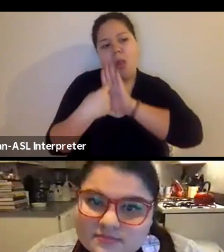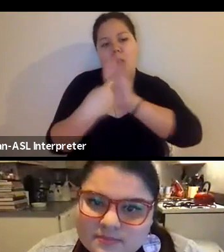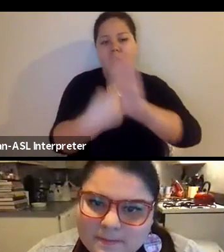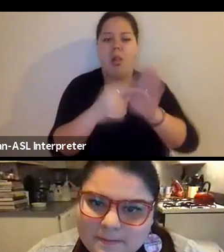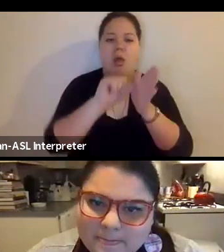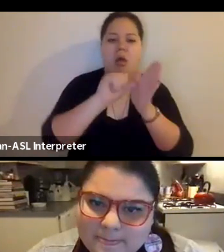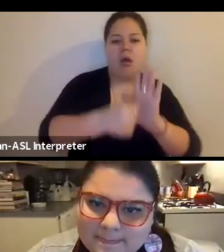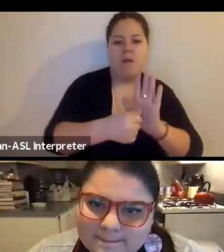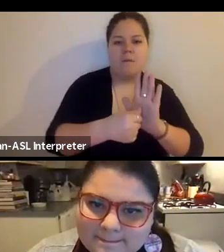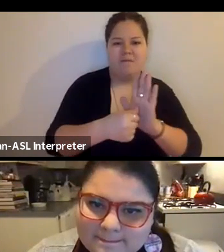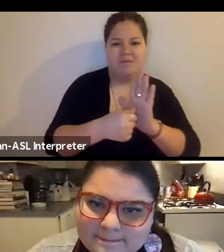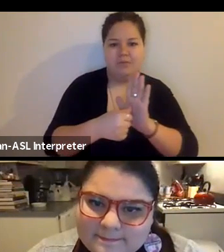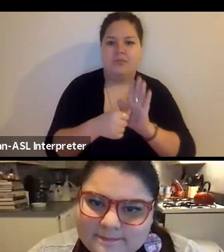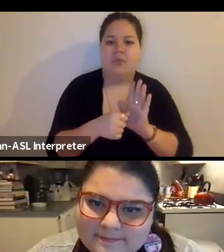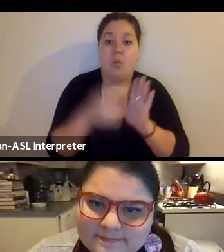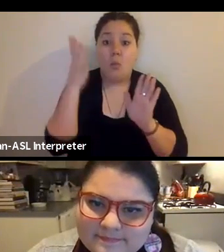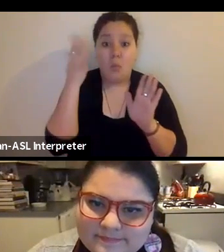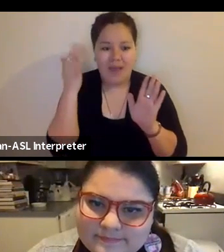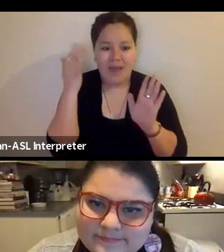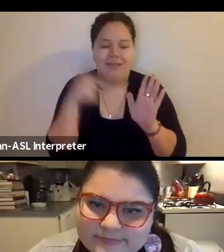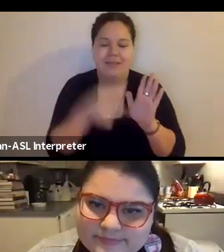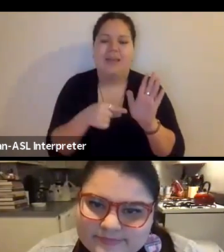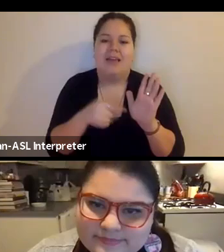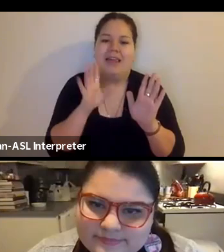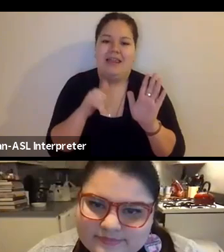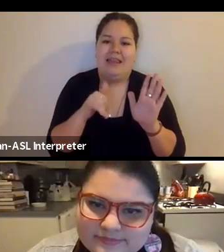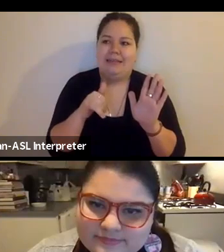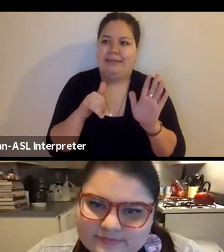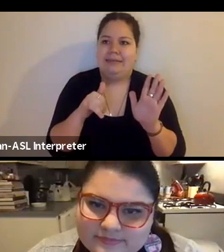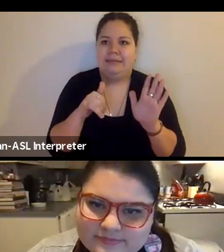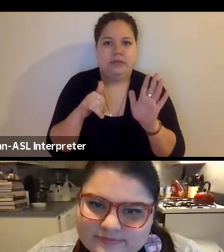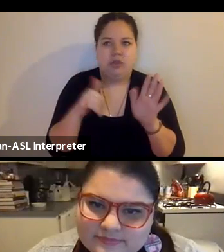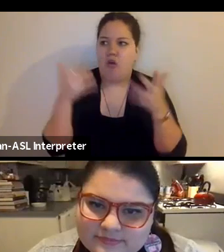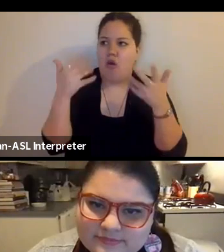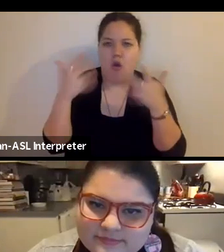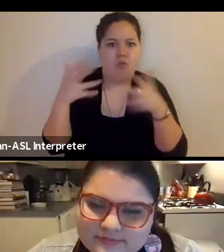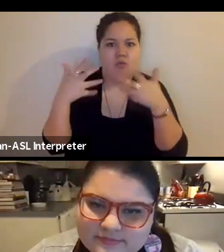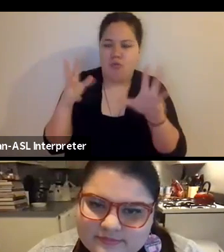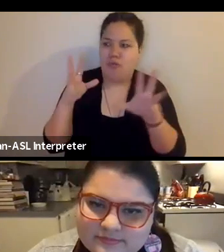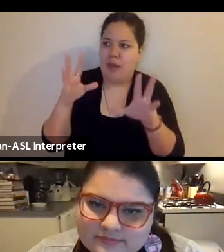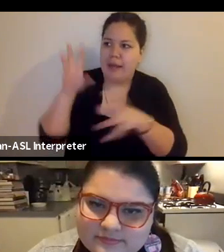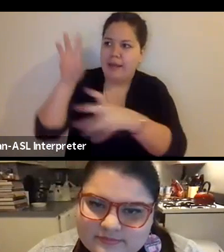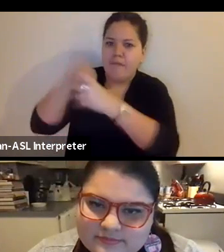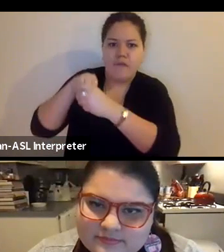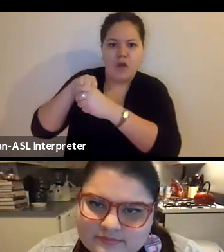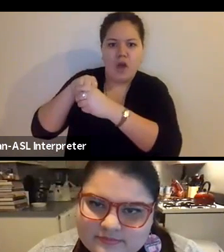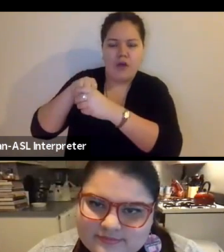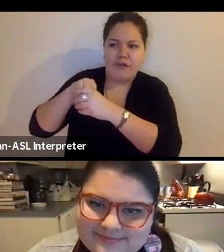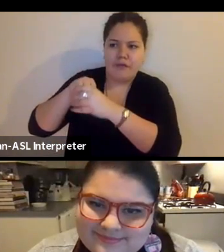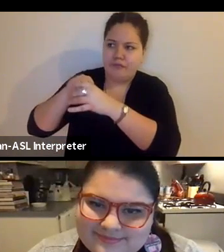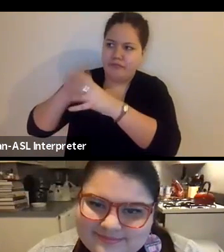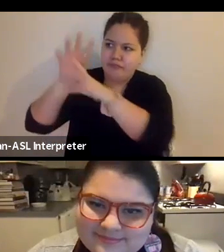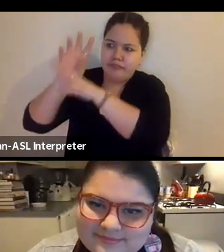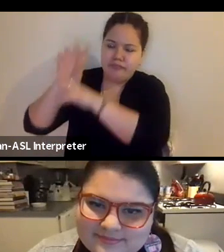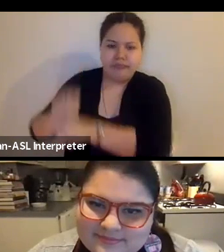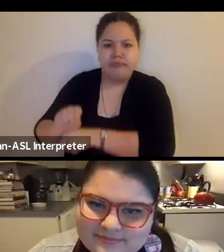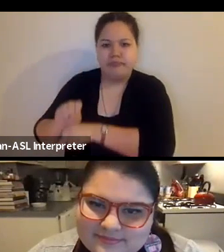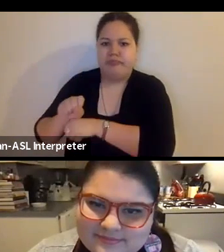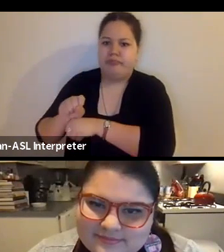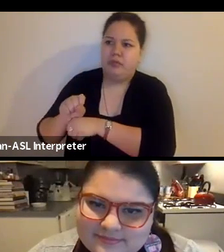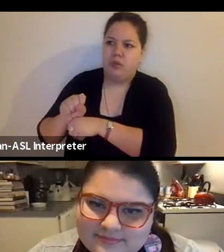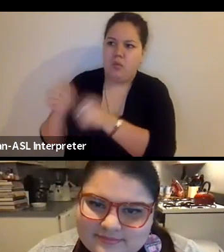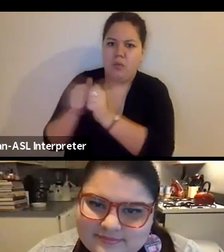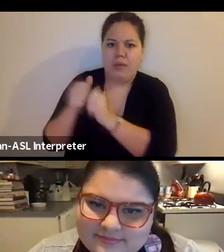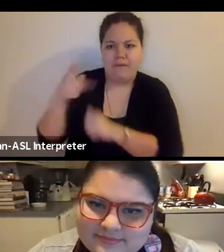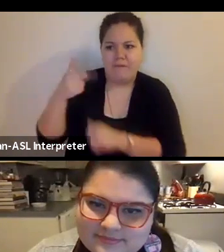highlighted explicitly because that's part of a larger narrative project of creating the philanthropy class and all of the work that takes